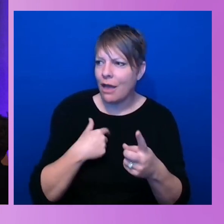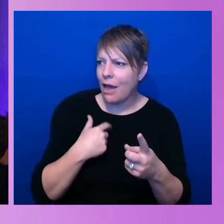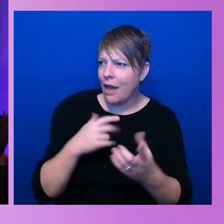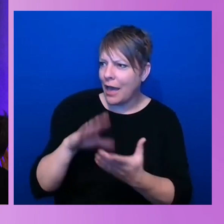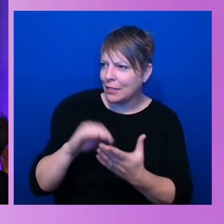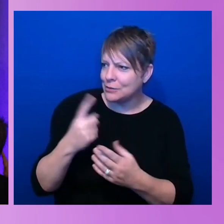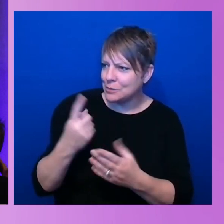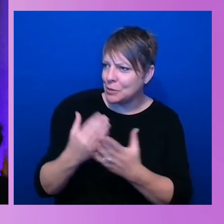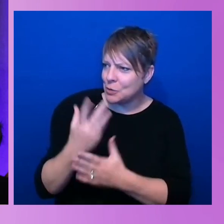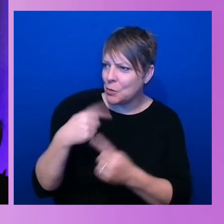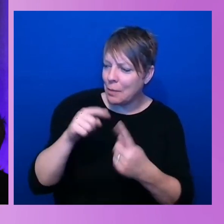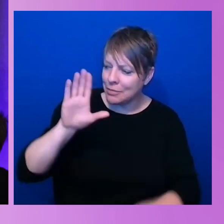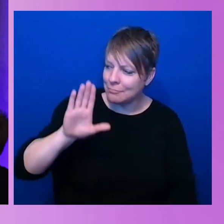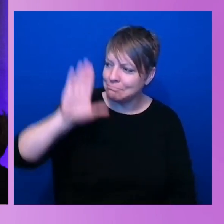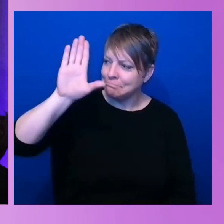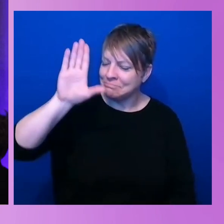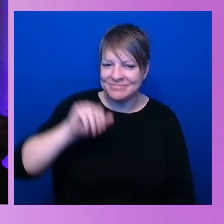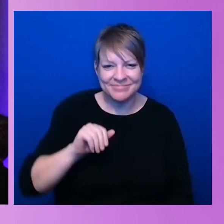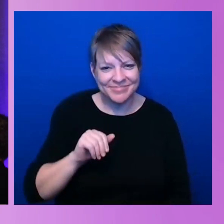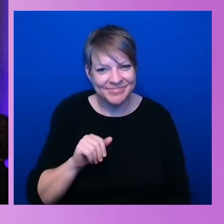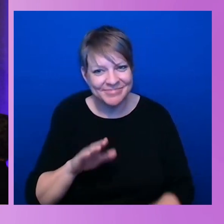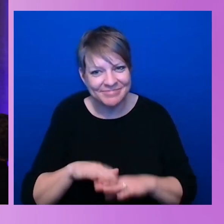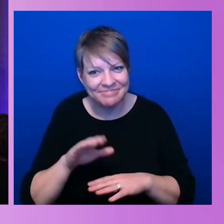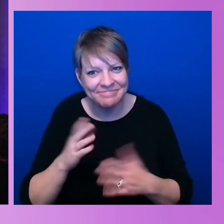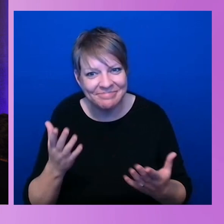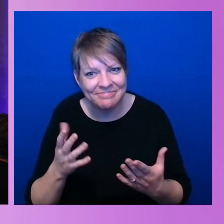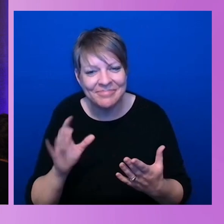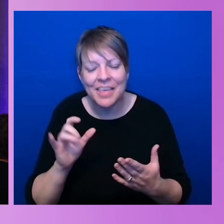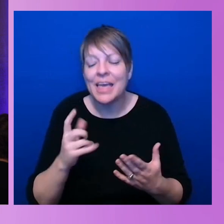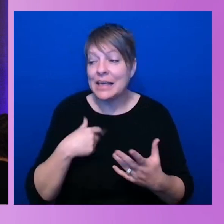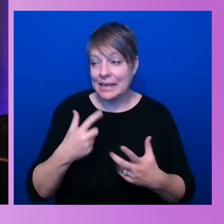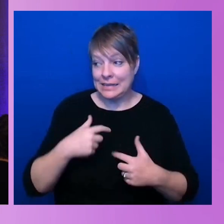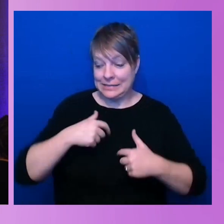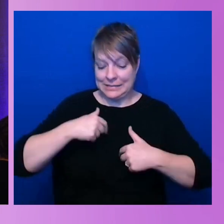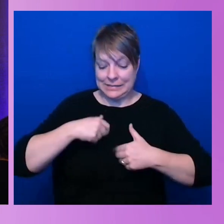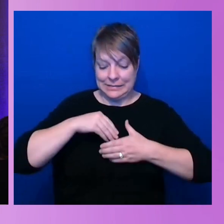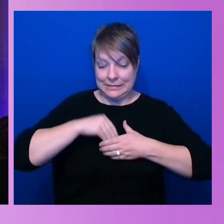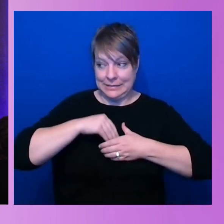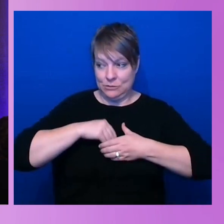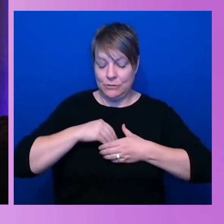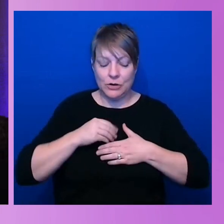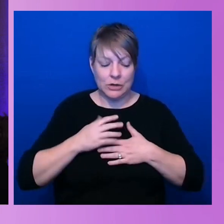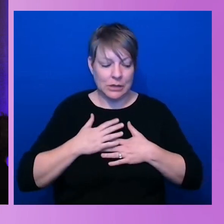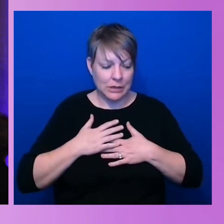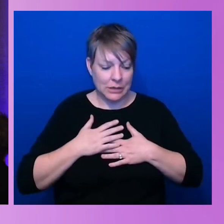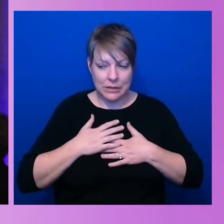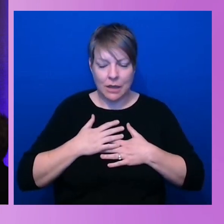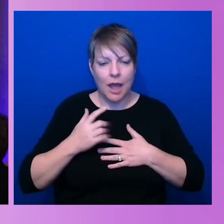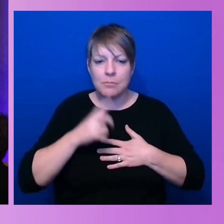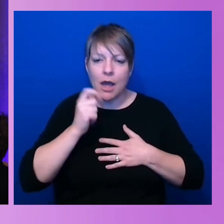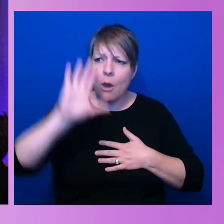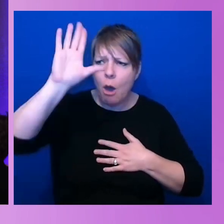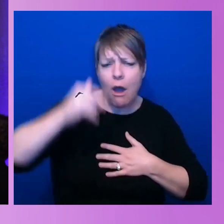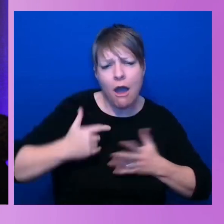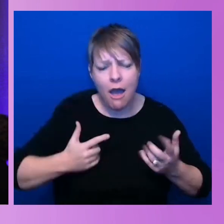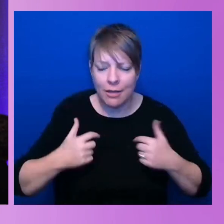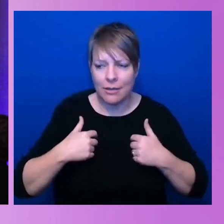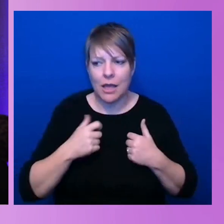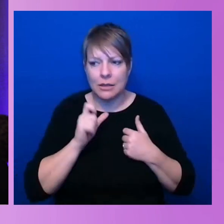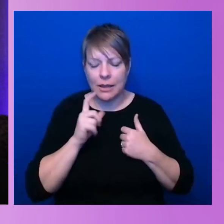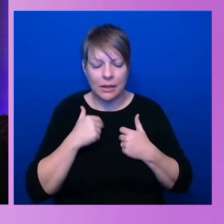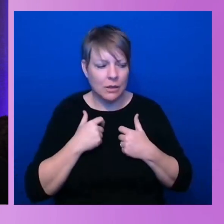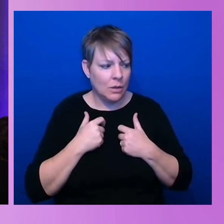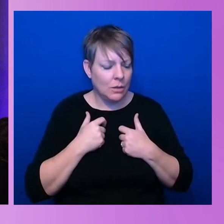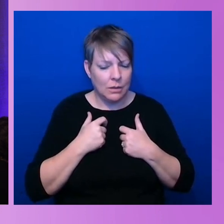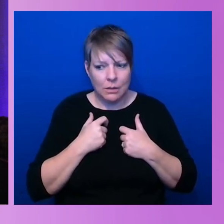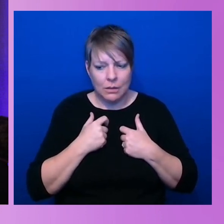you go. As an introvert, I will say that's a lifesaver for me. I used to get so much feedback about, well,